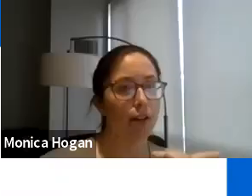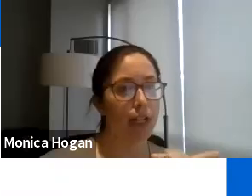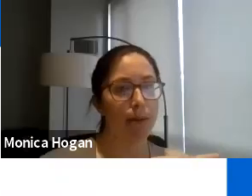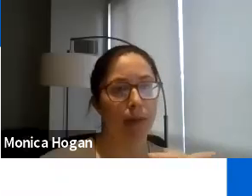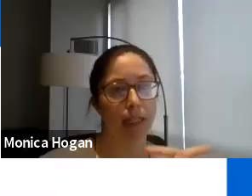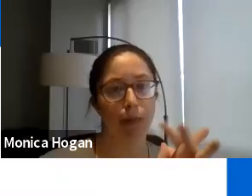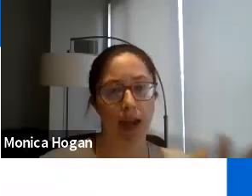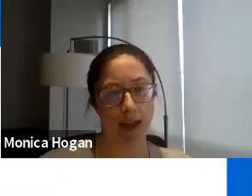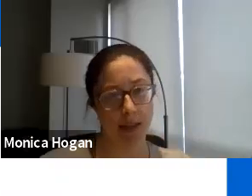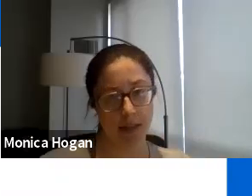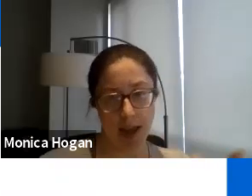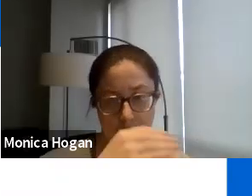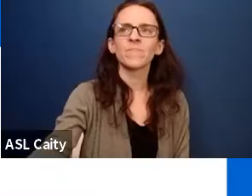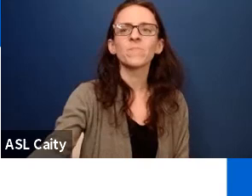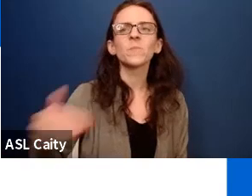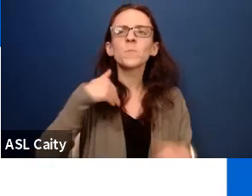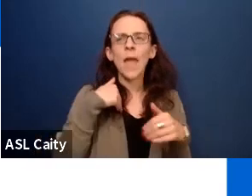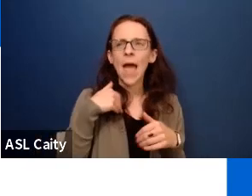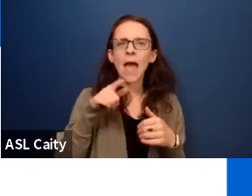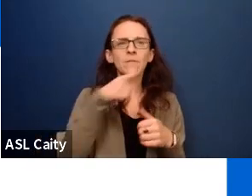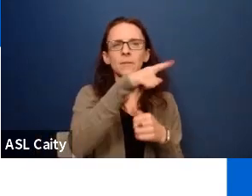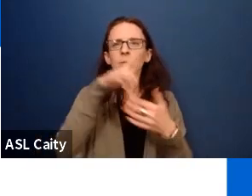spend a little time explaining this slide.